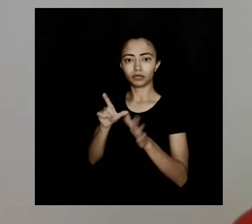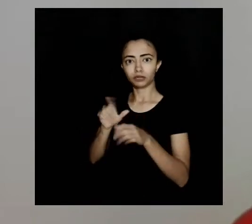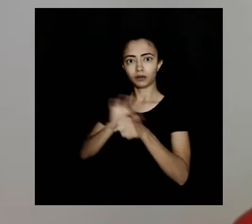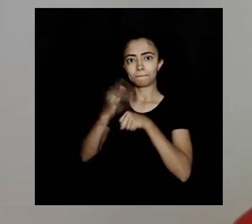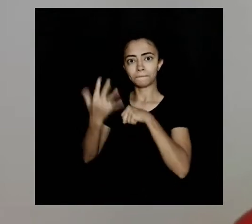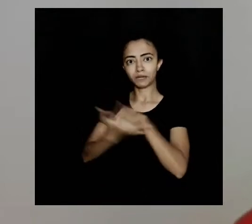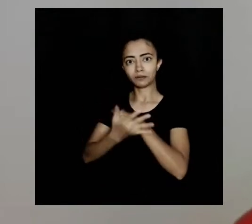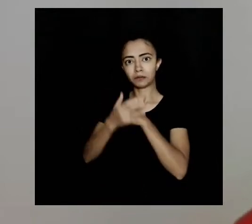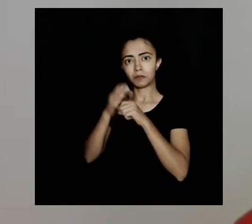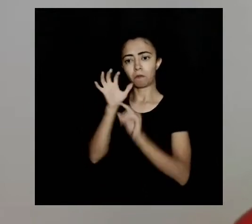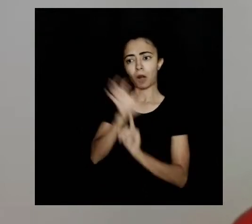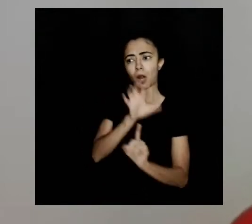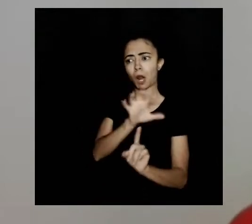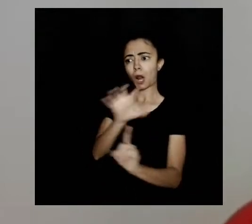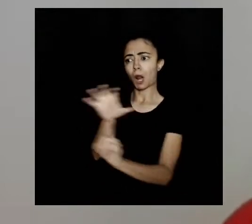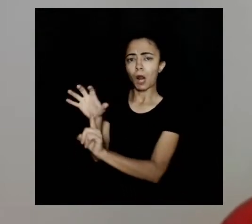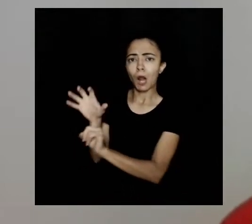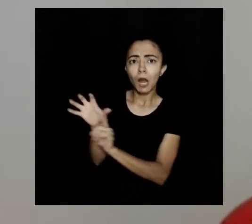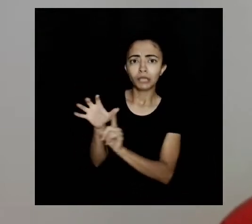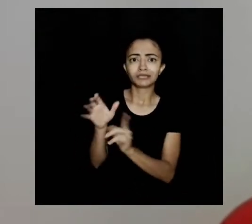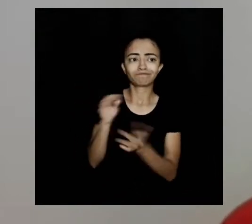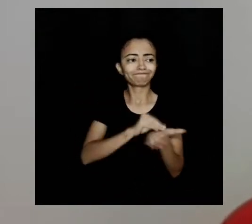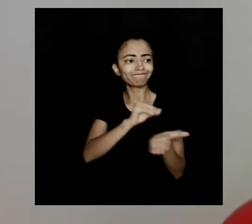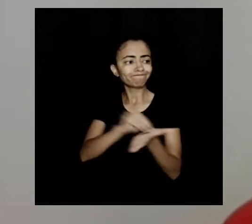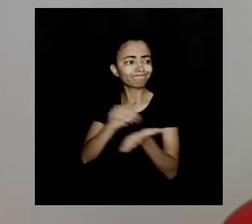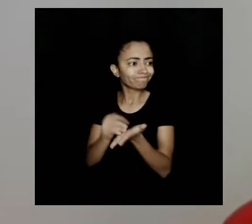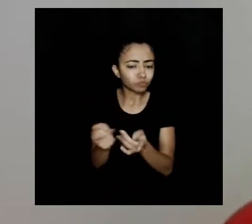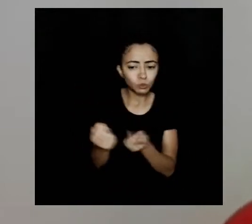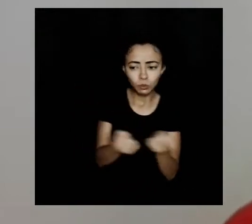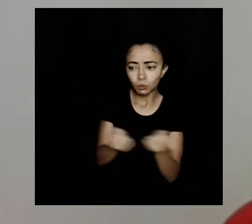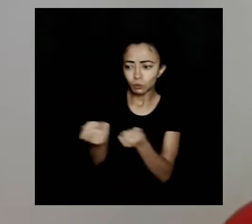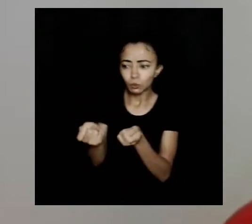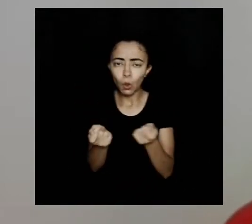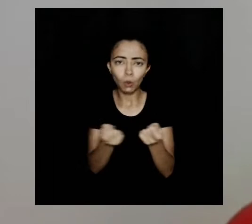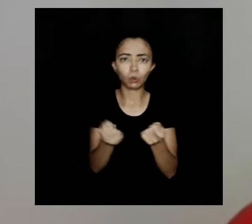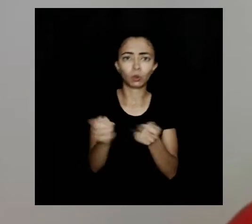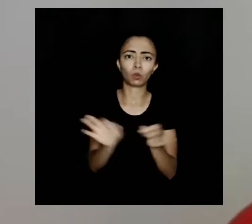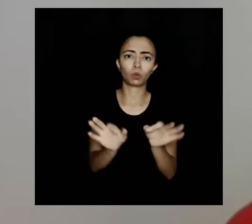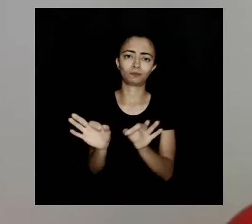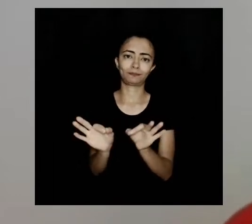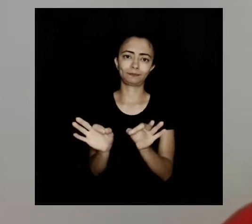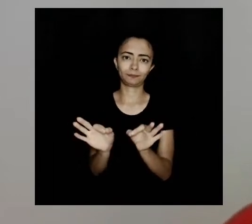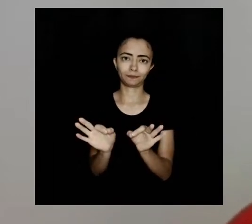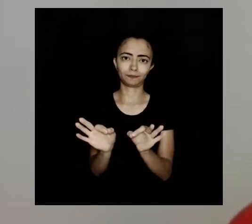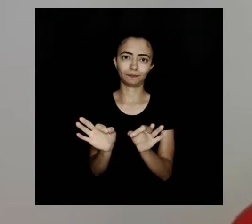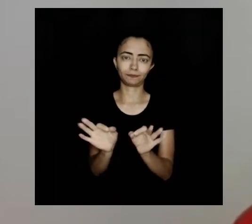just exhausted by the pandemic, where the lack of control is noticeable.